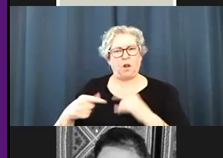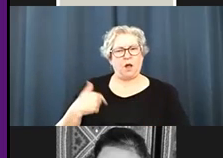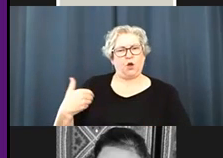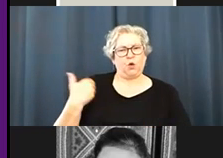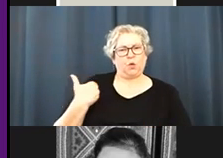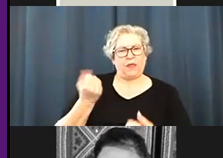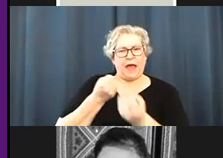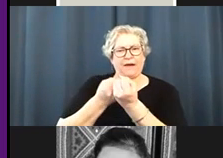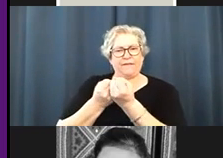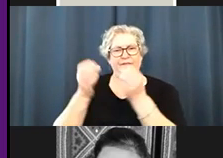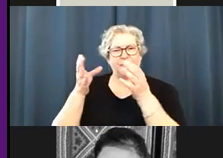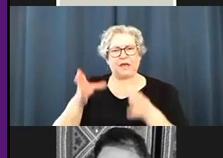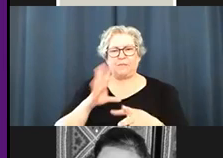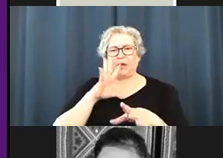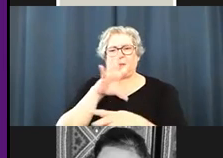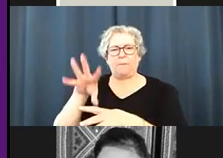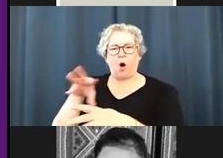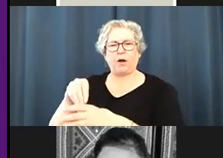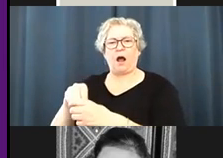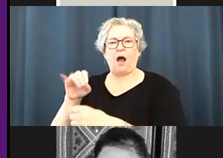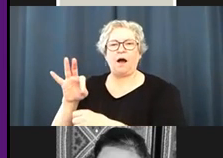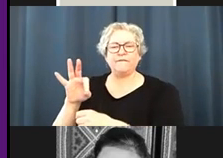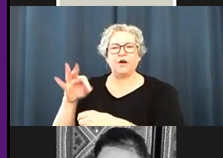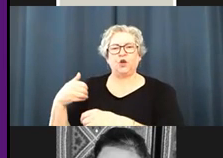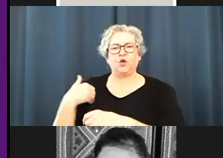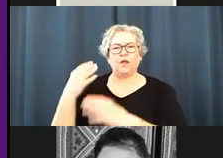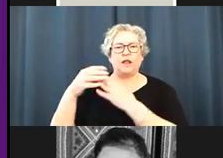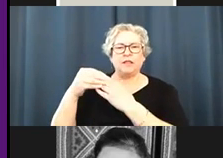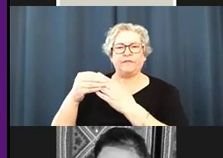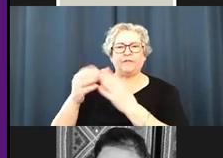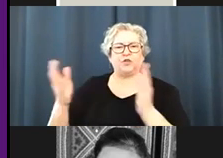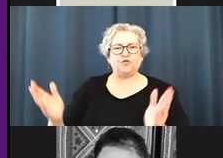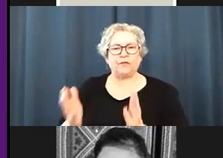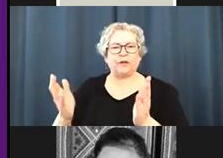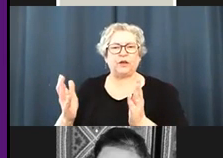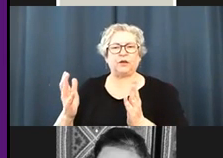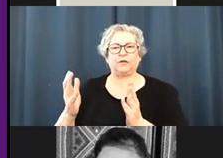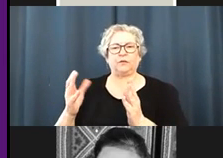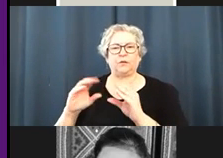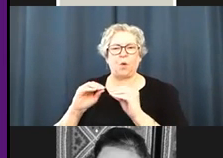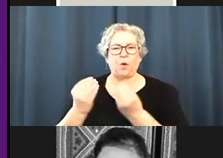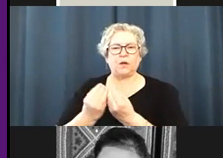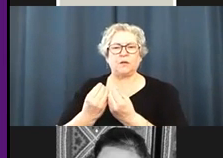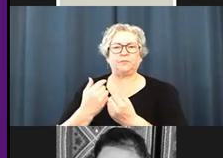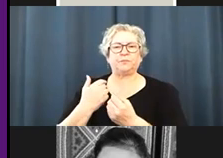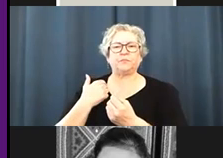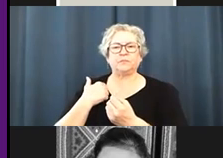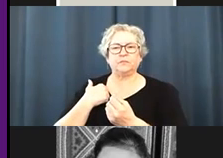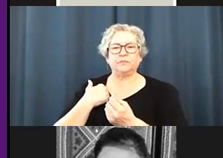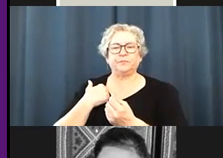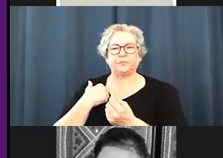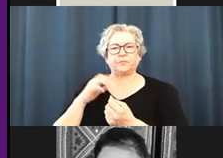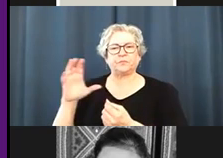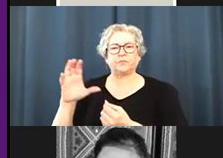advocate, being a part of youth-led, youth-driven organizations. I then parlayed that into